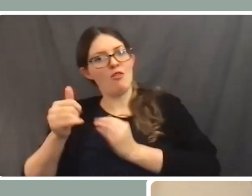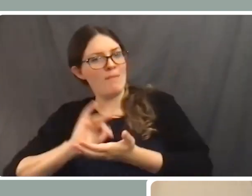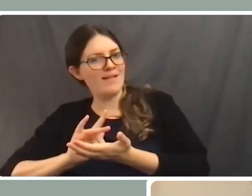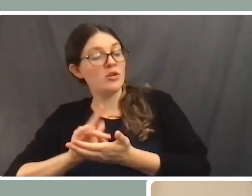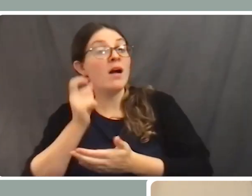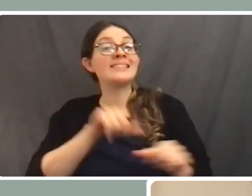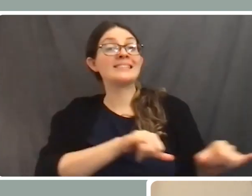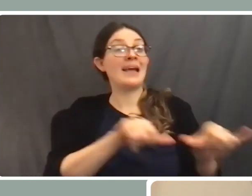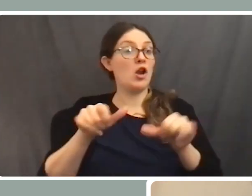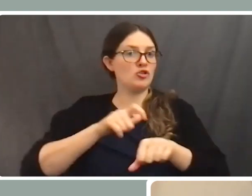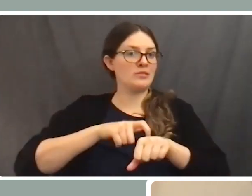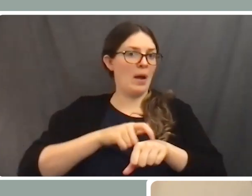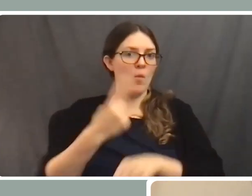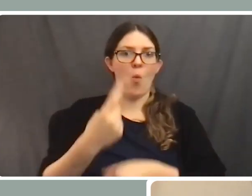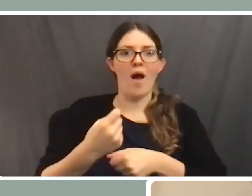is 1 year.